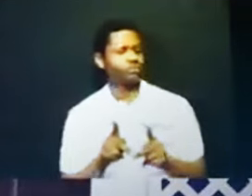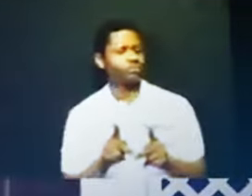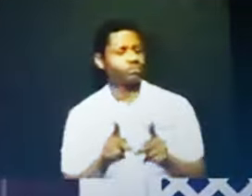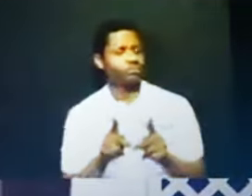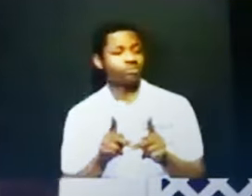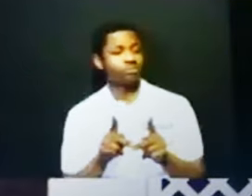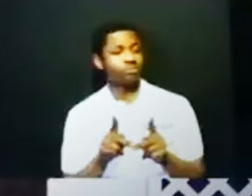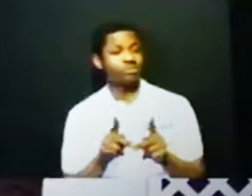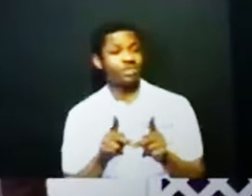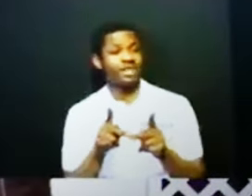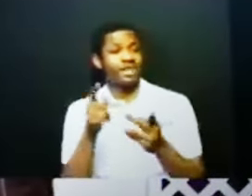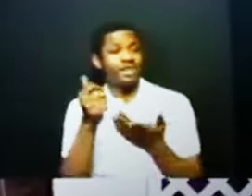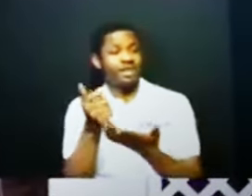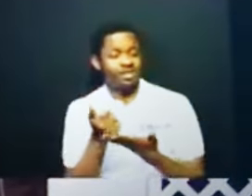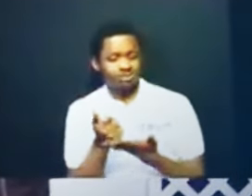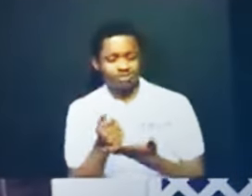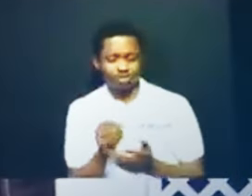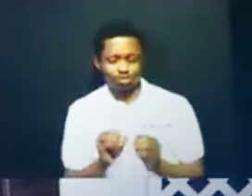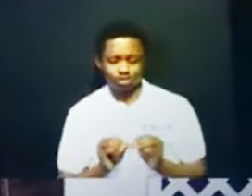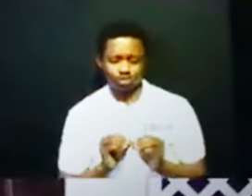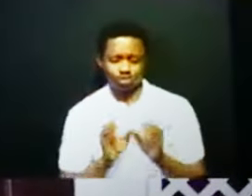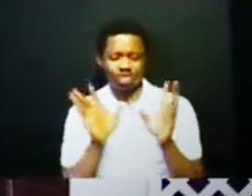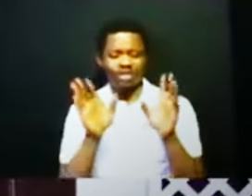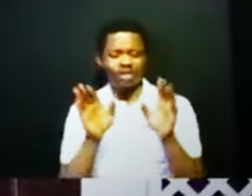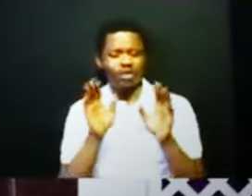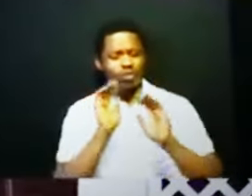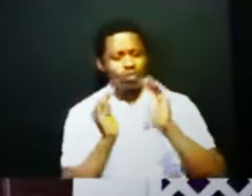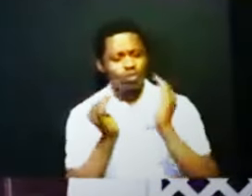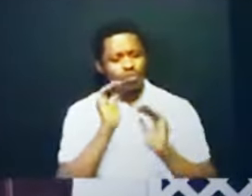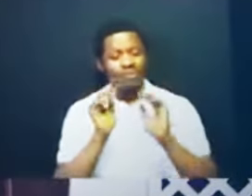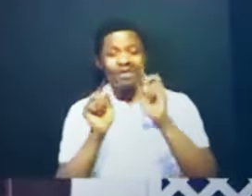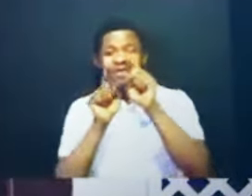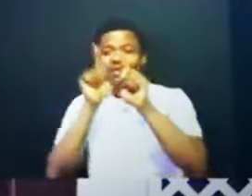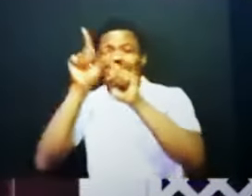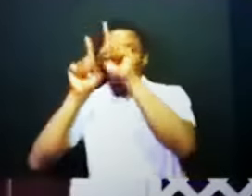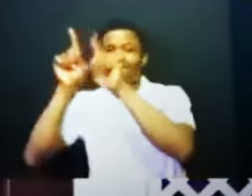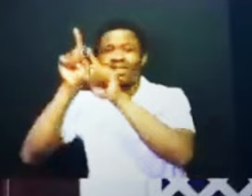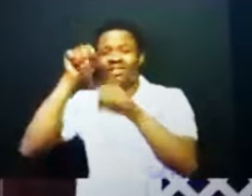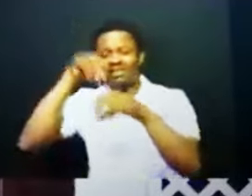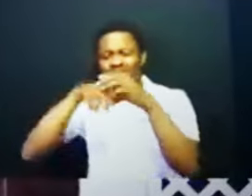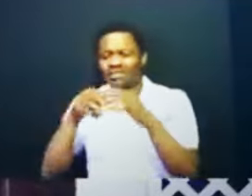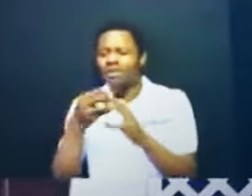Help us to shine as stars in this perverse world. That